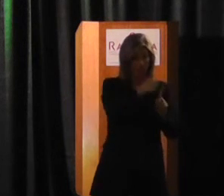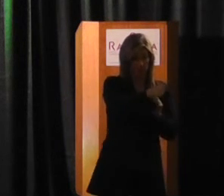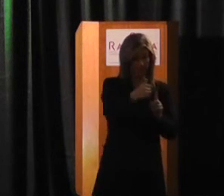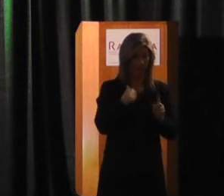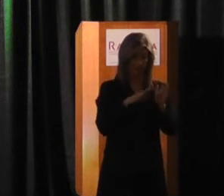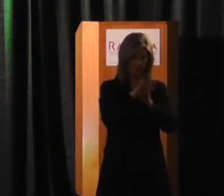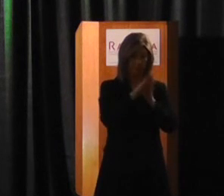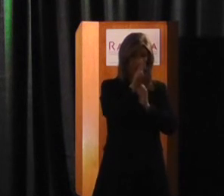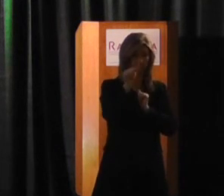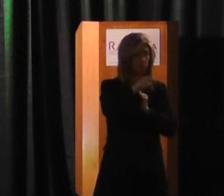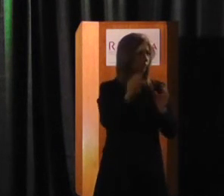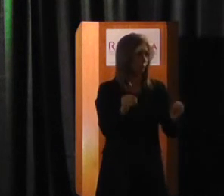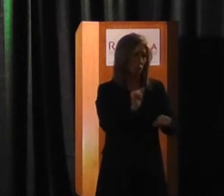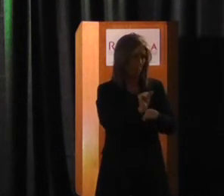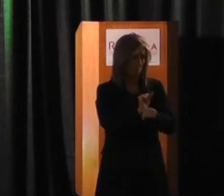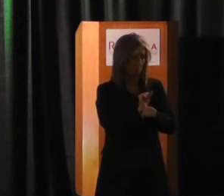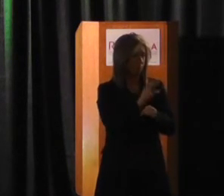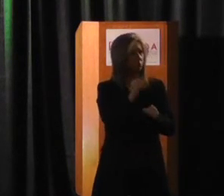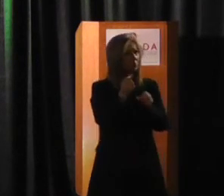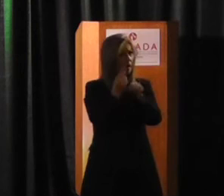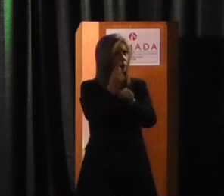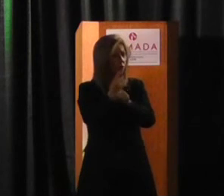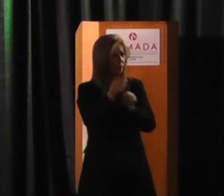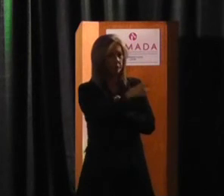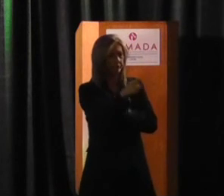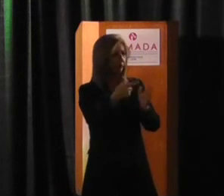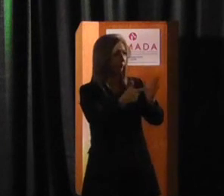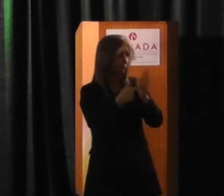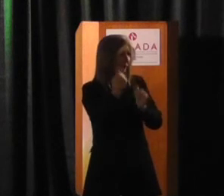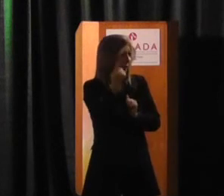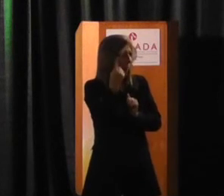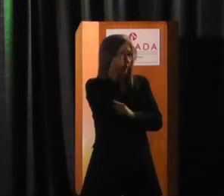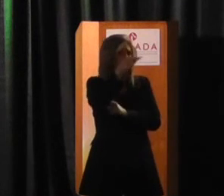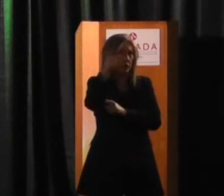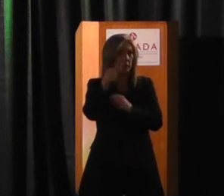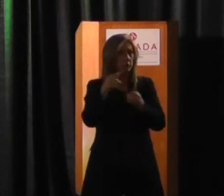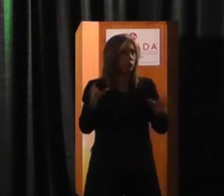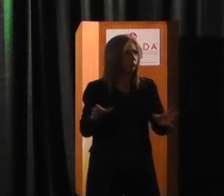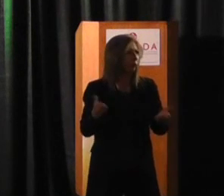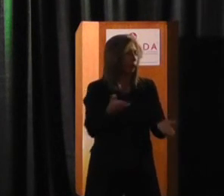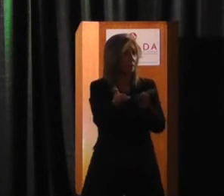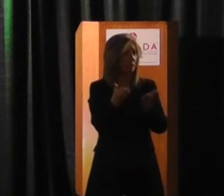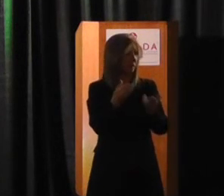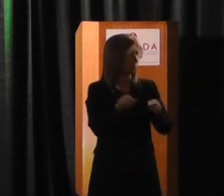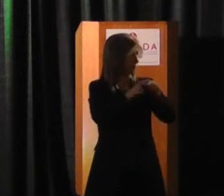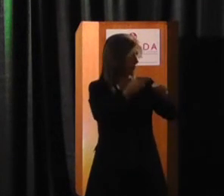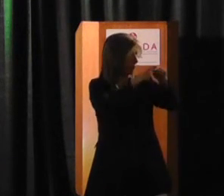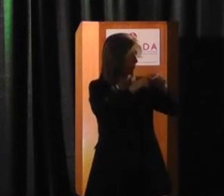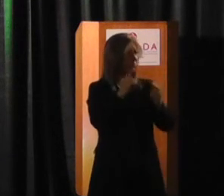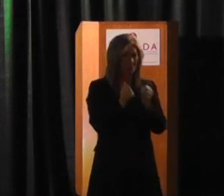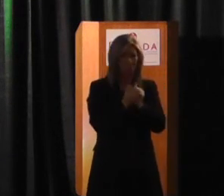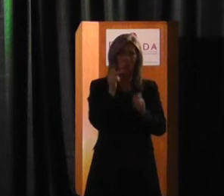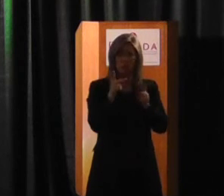unemployed. And each year, the number of people requiring some form of government services due to disabilities is increasing. Most people want work. They want to have